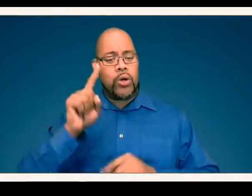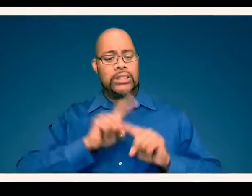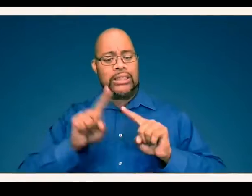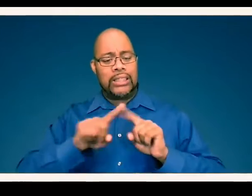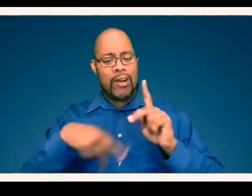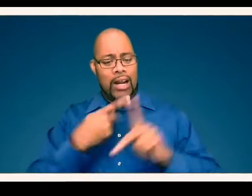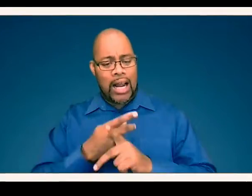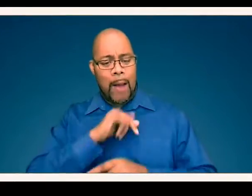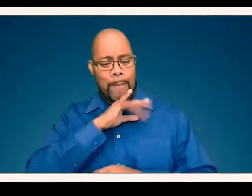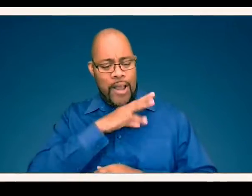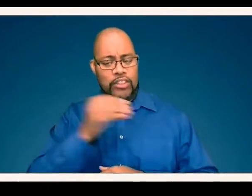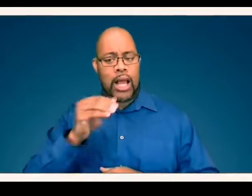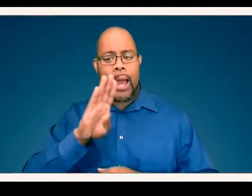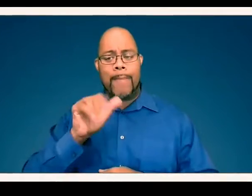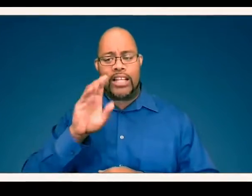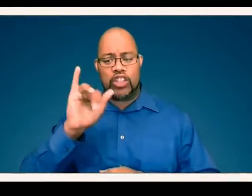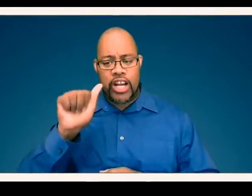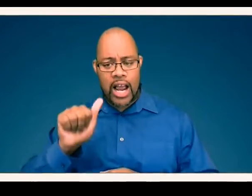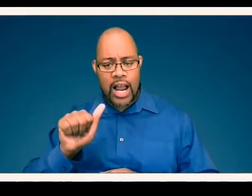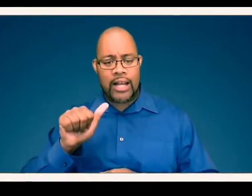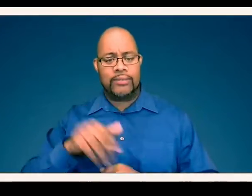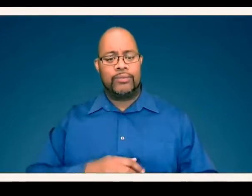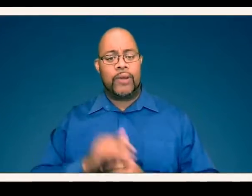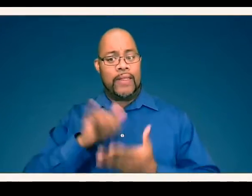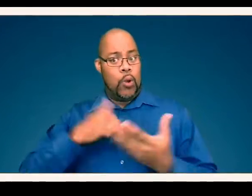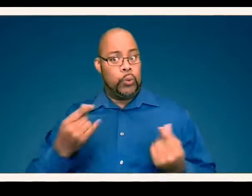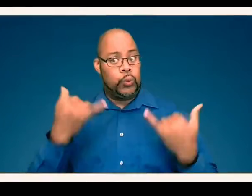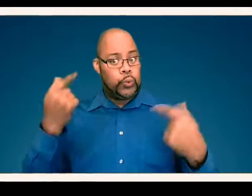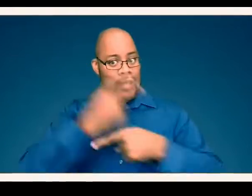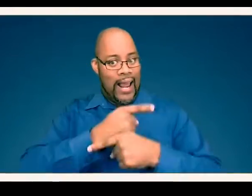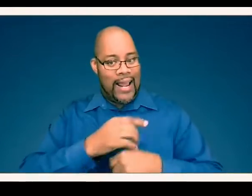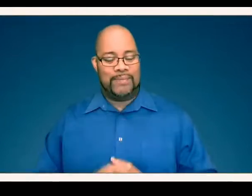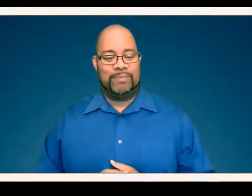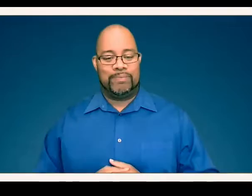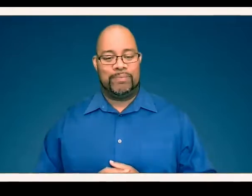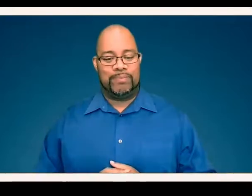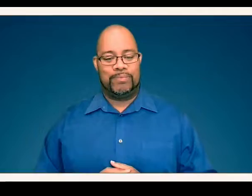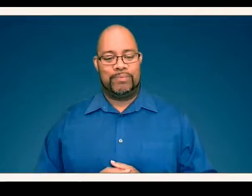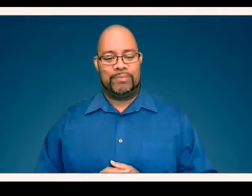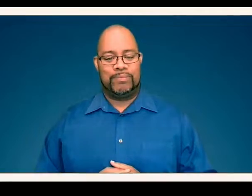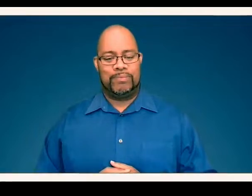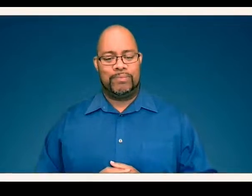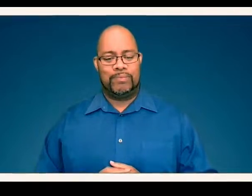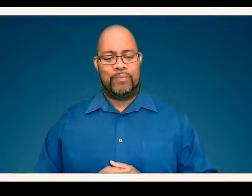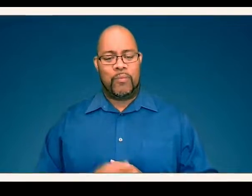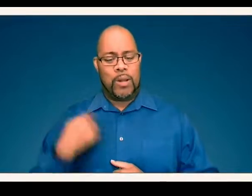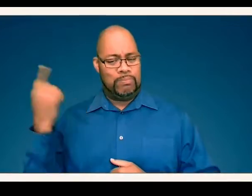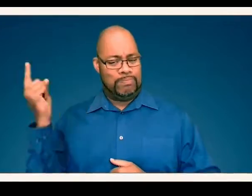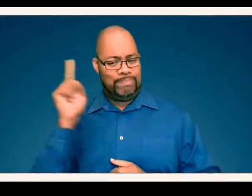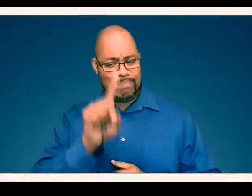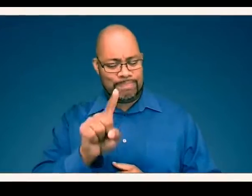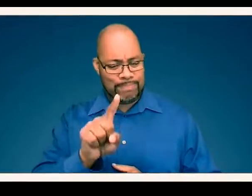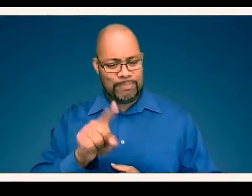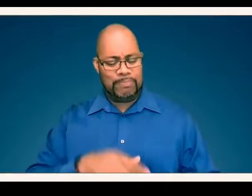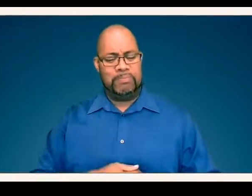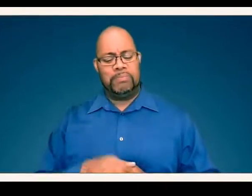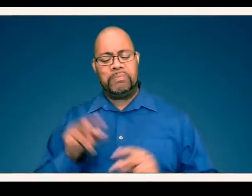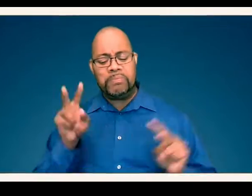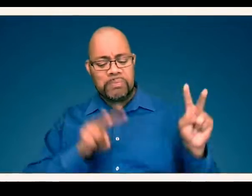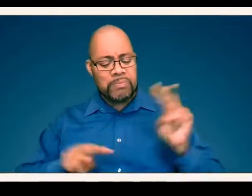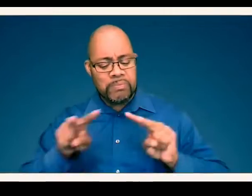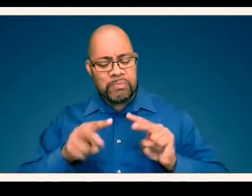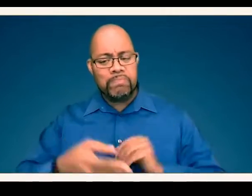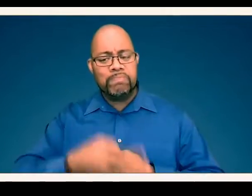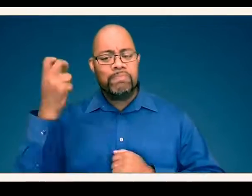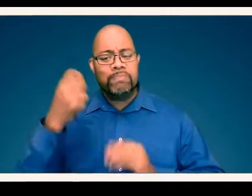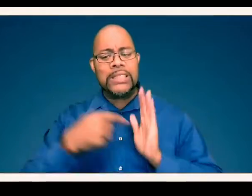different type of pathogens and bacteria. So that's what we're going to do today. So when we pull up to an area to take a